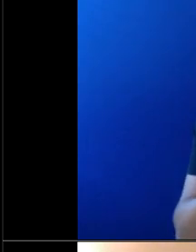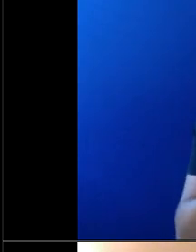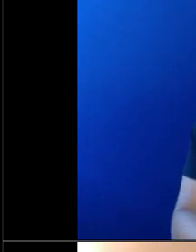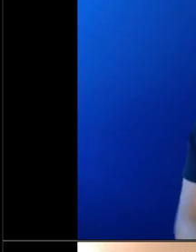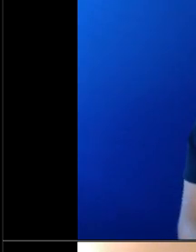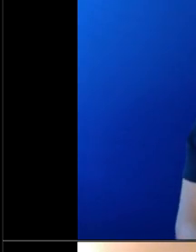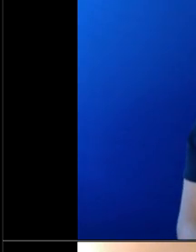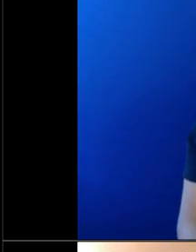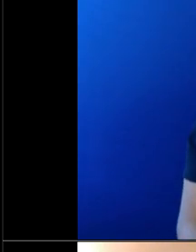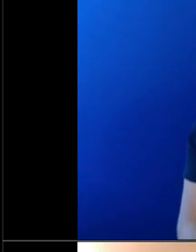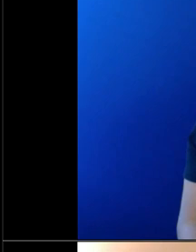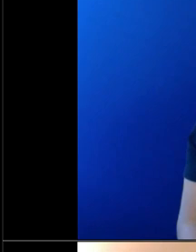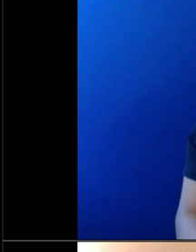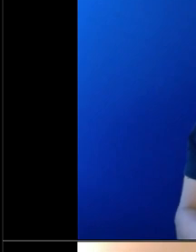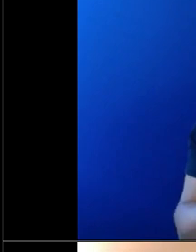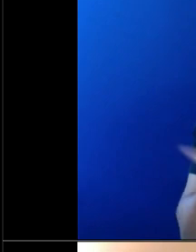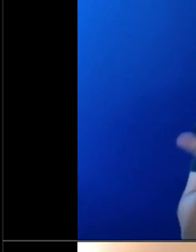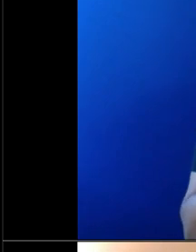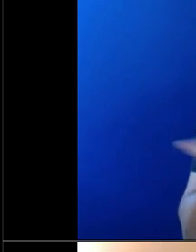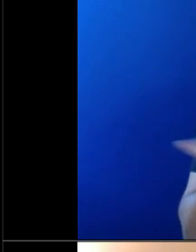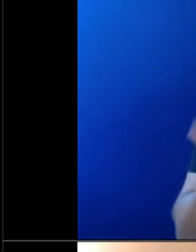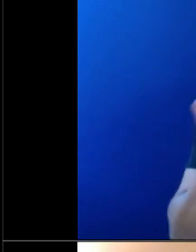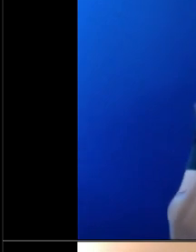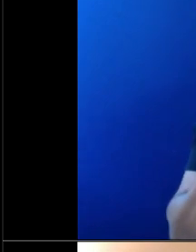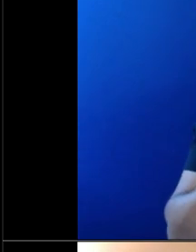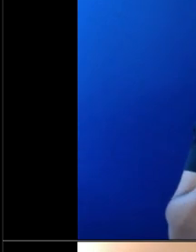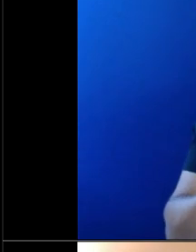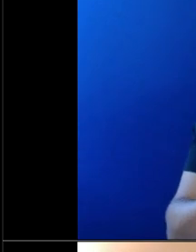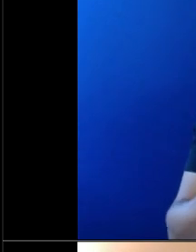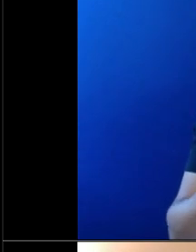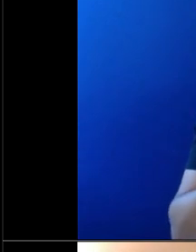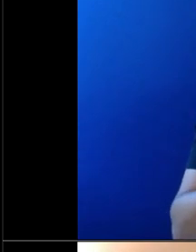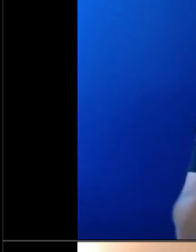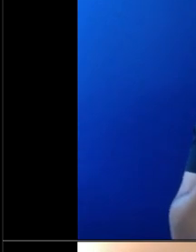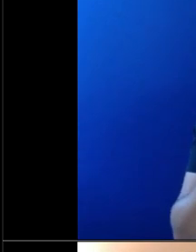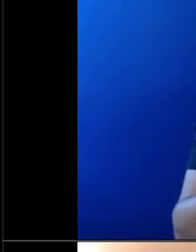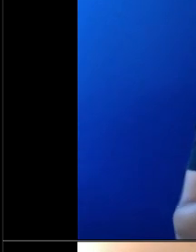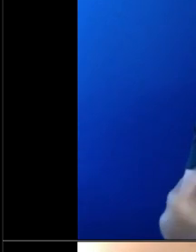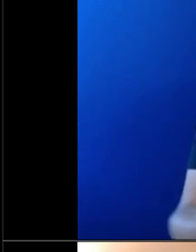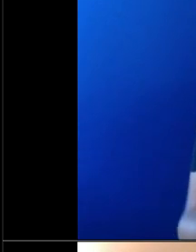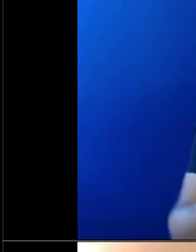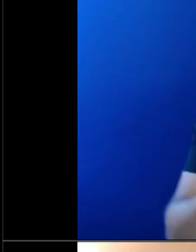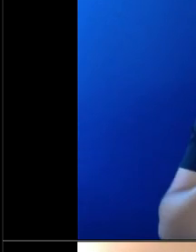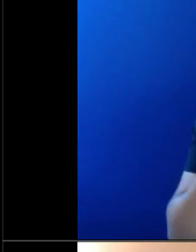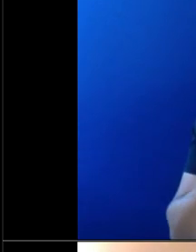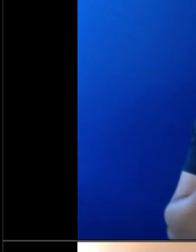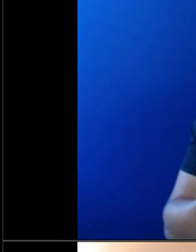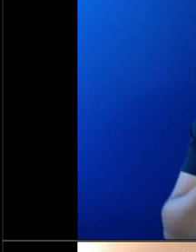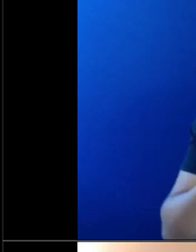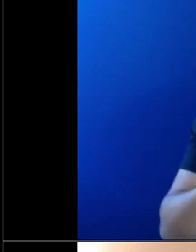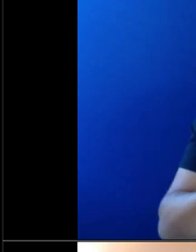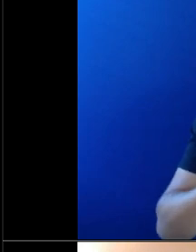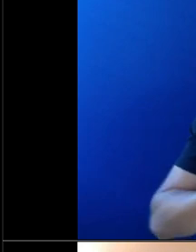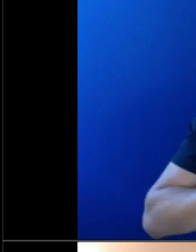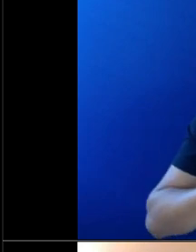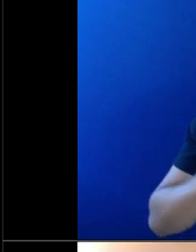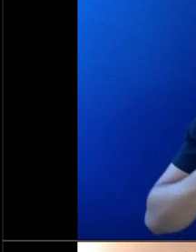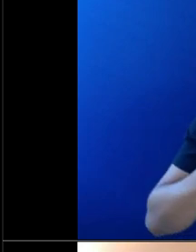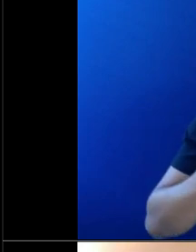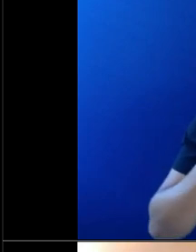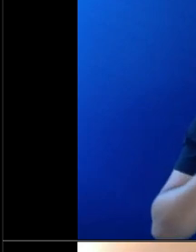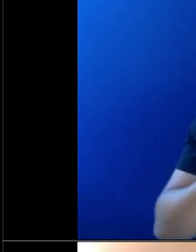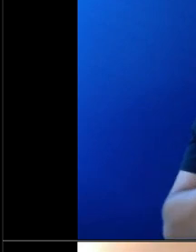Again, similar to students in your classroom, probably, right? You all have different things that excite you and different personalities. Well,